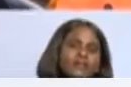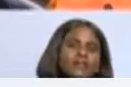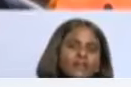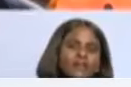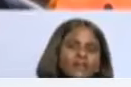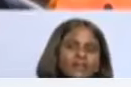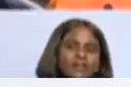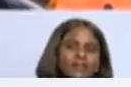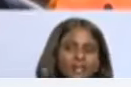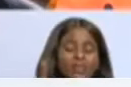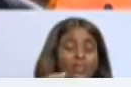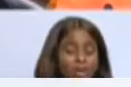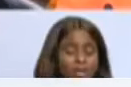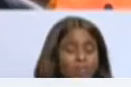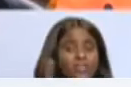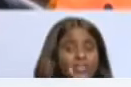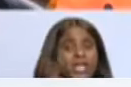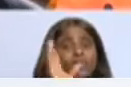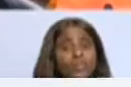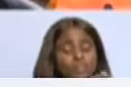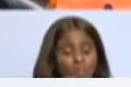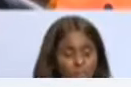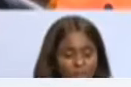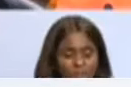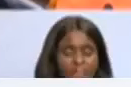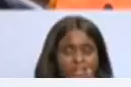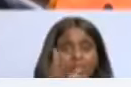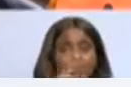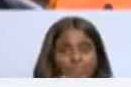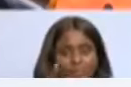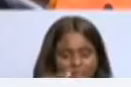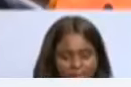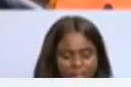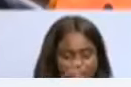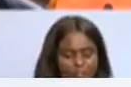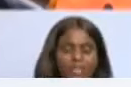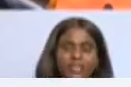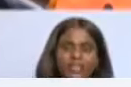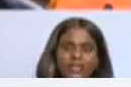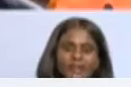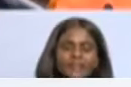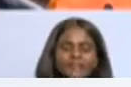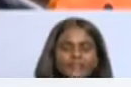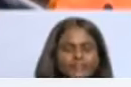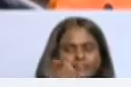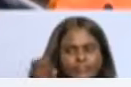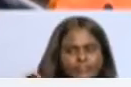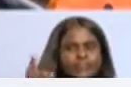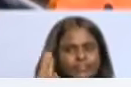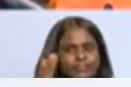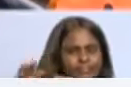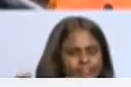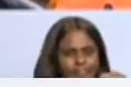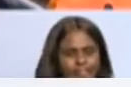Work has commenced. Work has commenced in Mansa. From there,